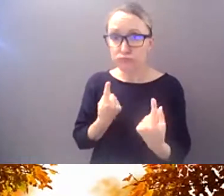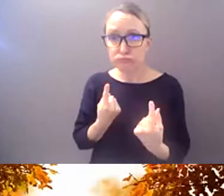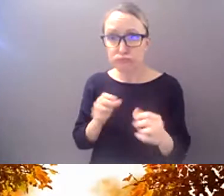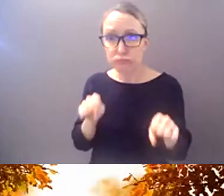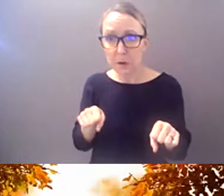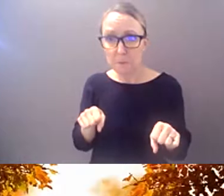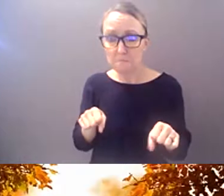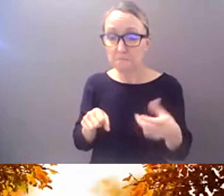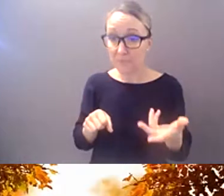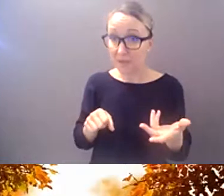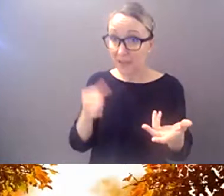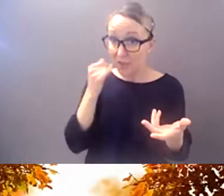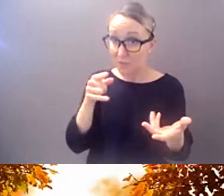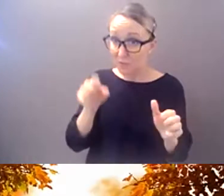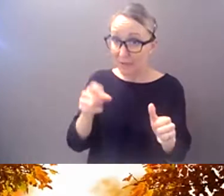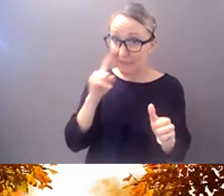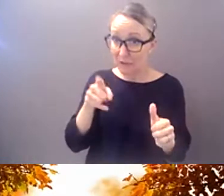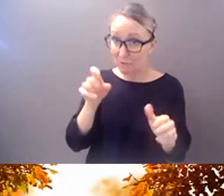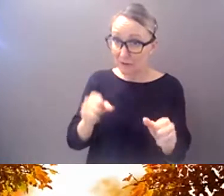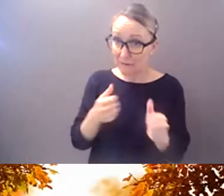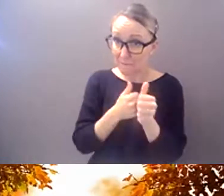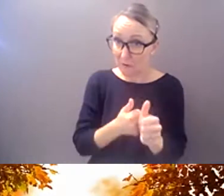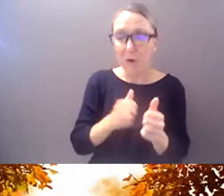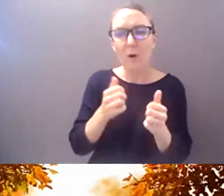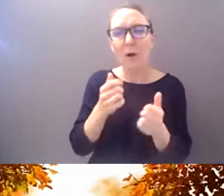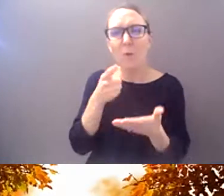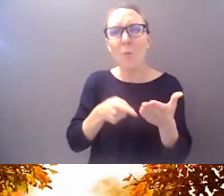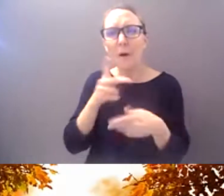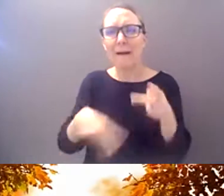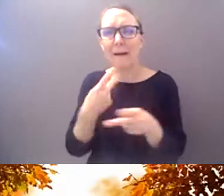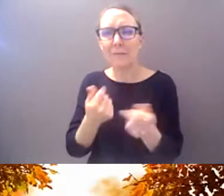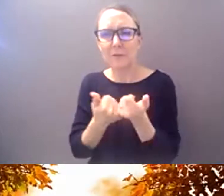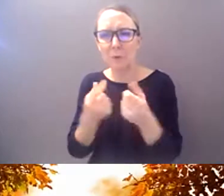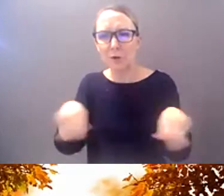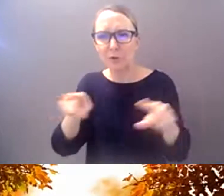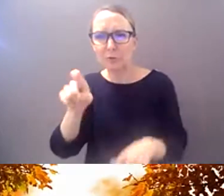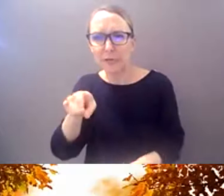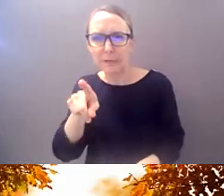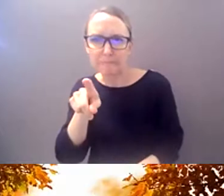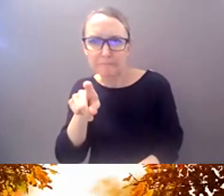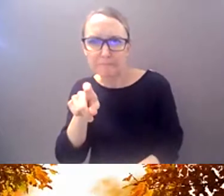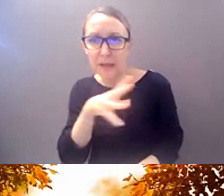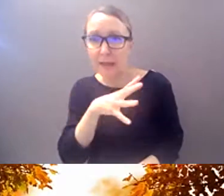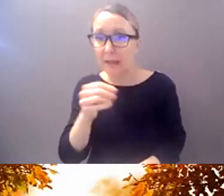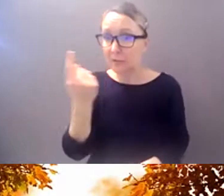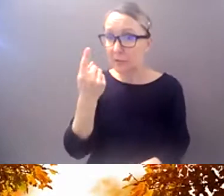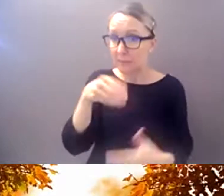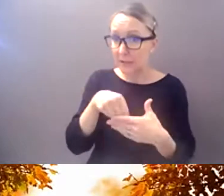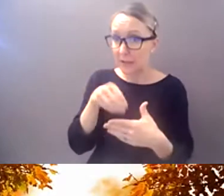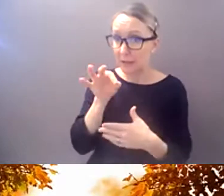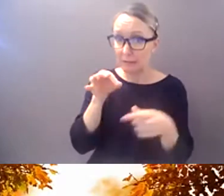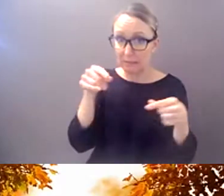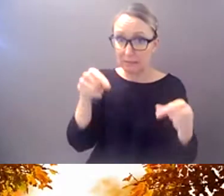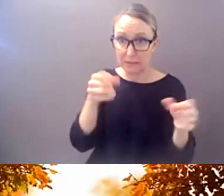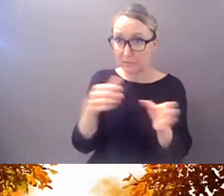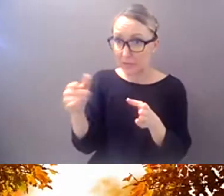with it, what type of support would you need to implement such a framework? And is there anything in the framework that you would